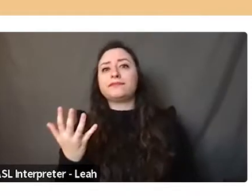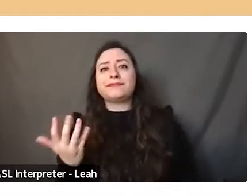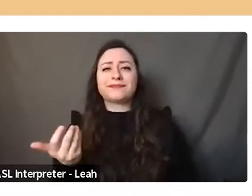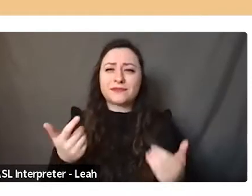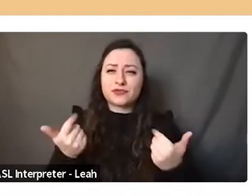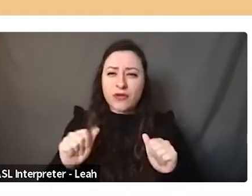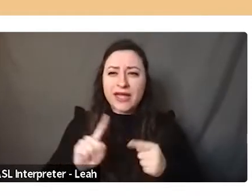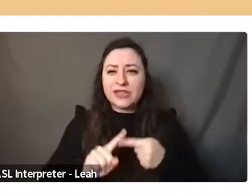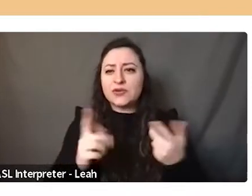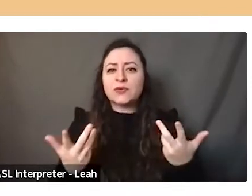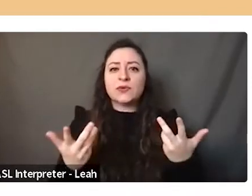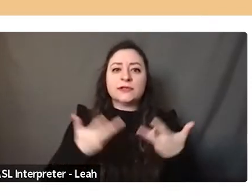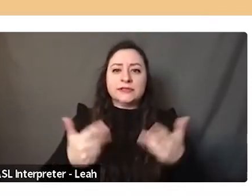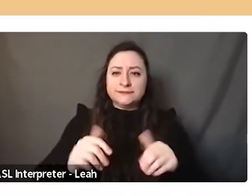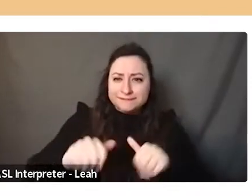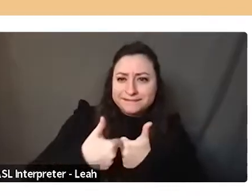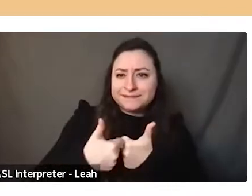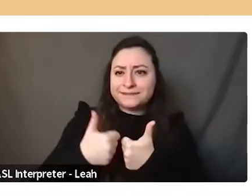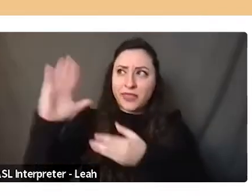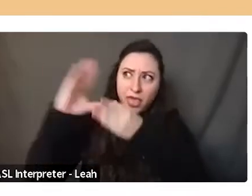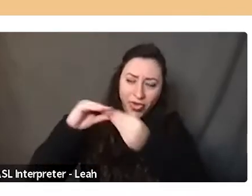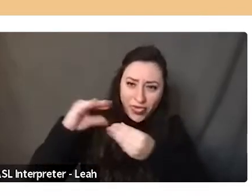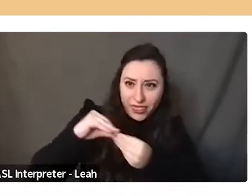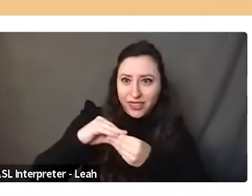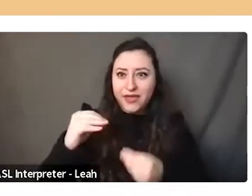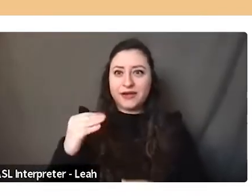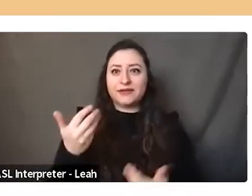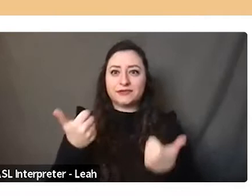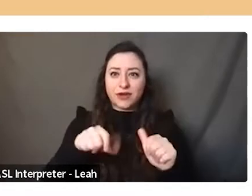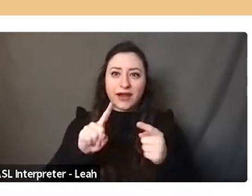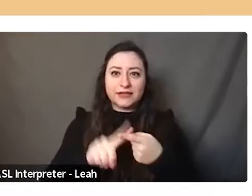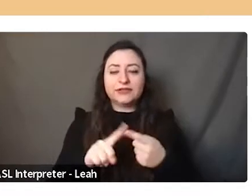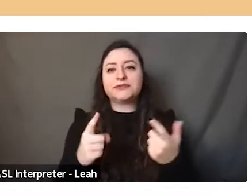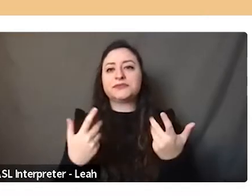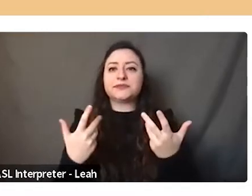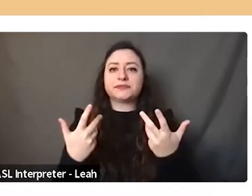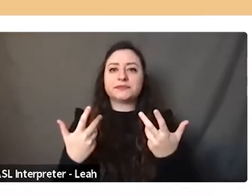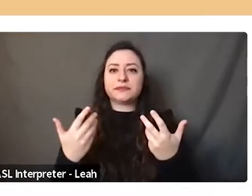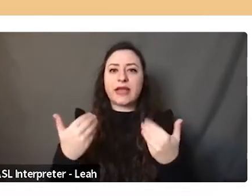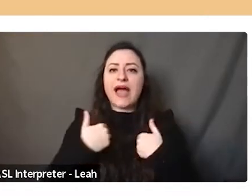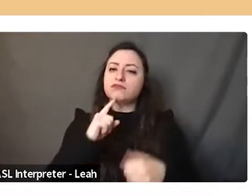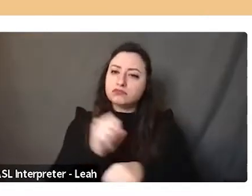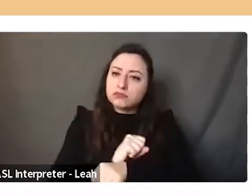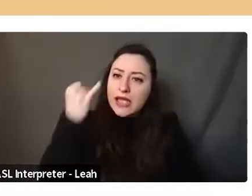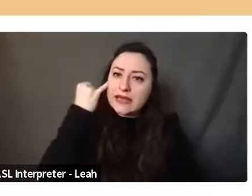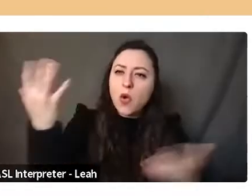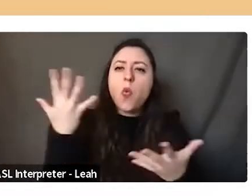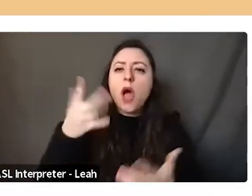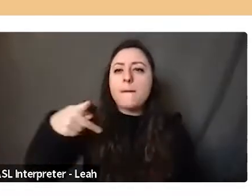push the narrative further, if you will, and to being able to have an idea of what the